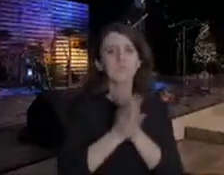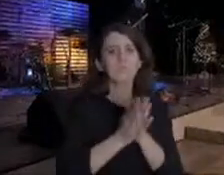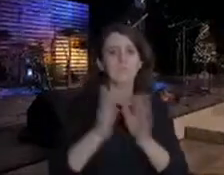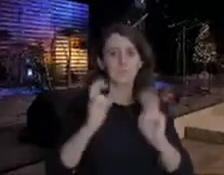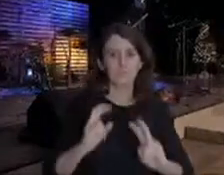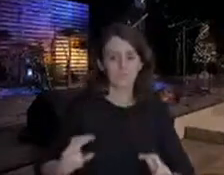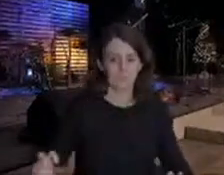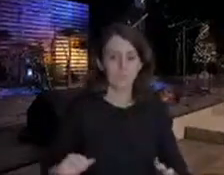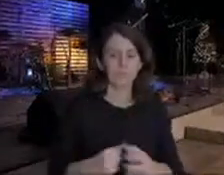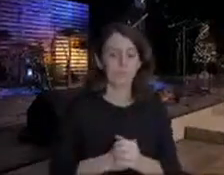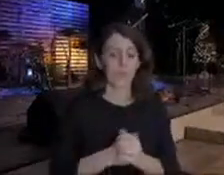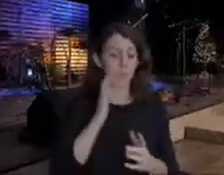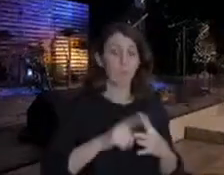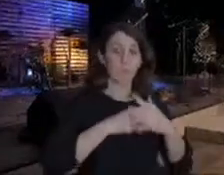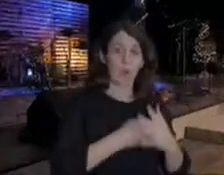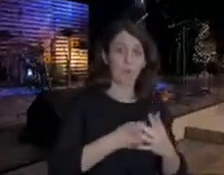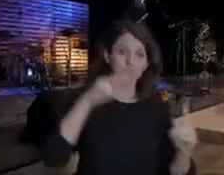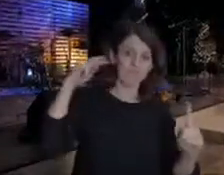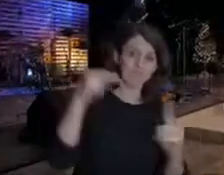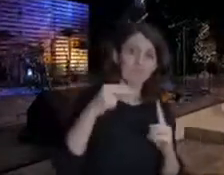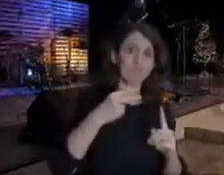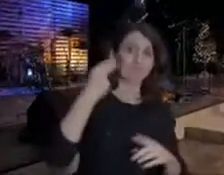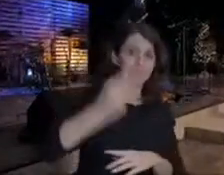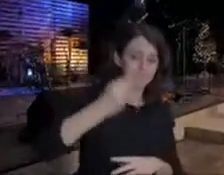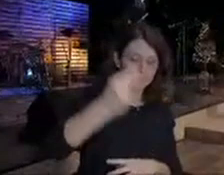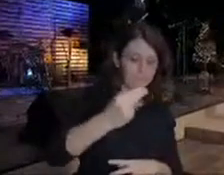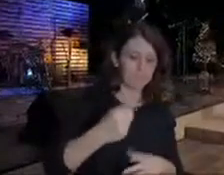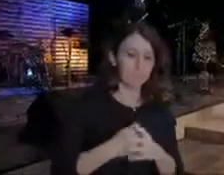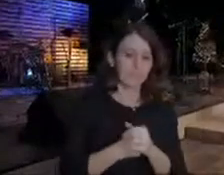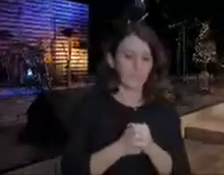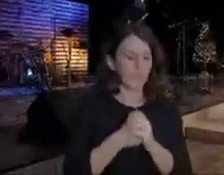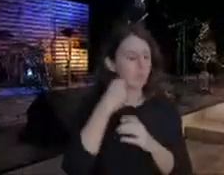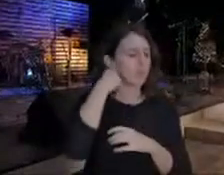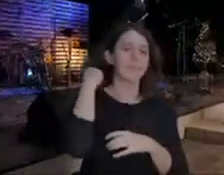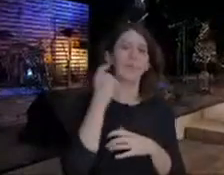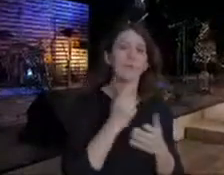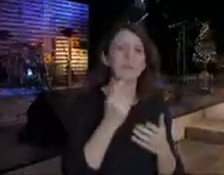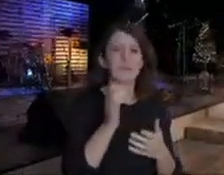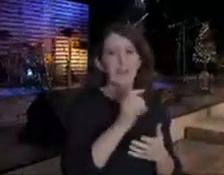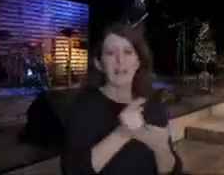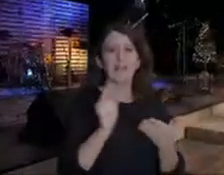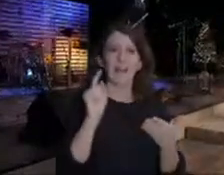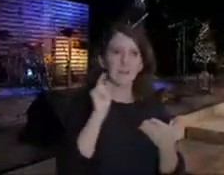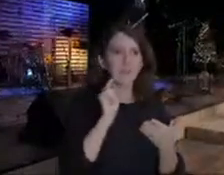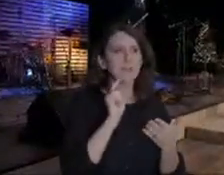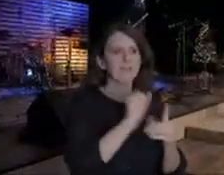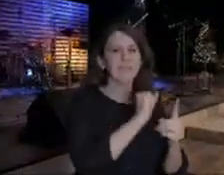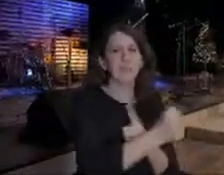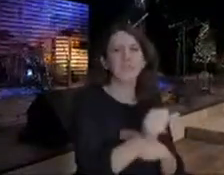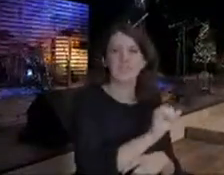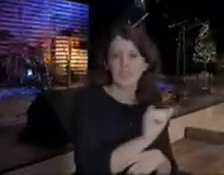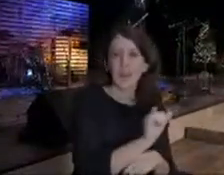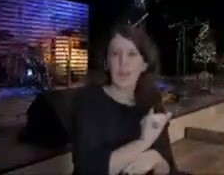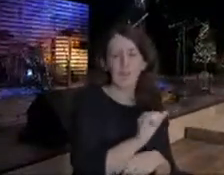what is this spoken into? And in reality, you can kind of guess this. We're only 2 chapters later from what we read last week, so the context is pretty much